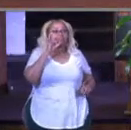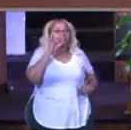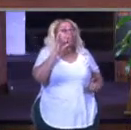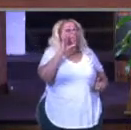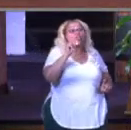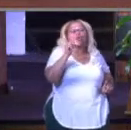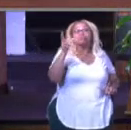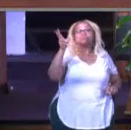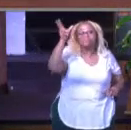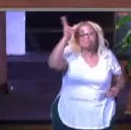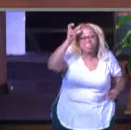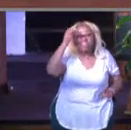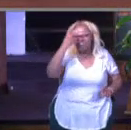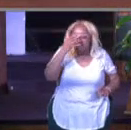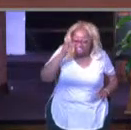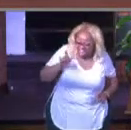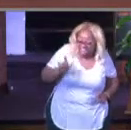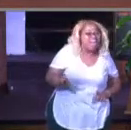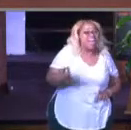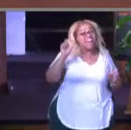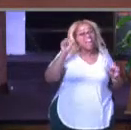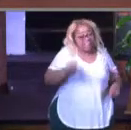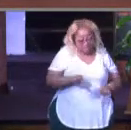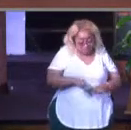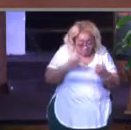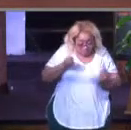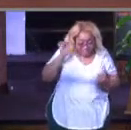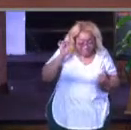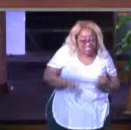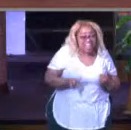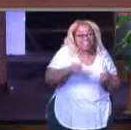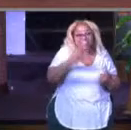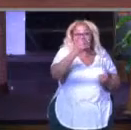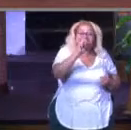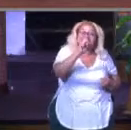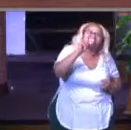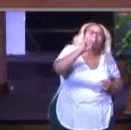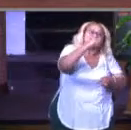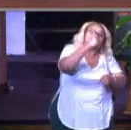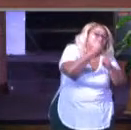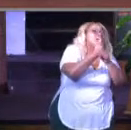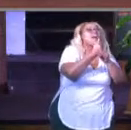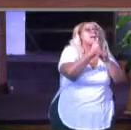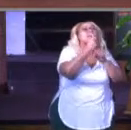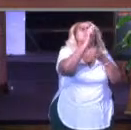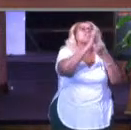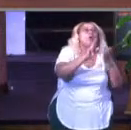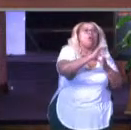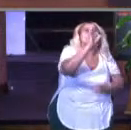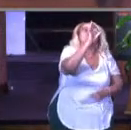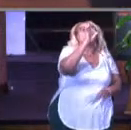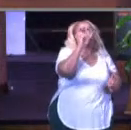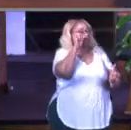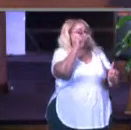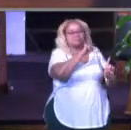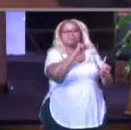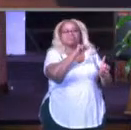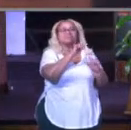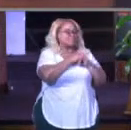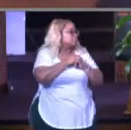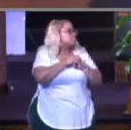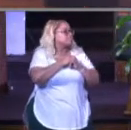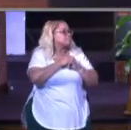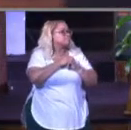And no demon in hell can break the seal of the Holy Ghost.